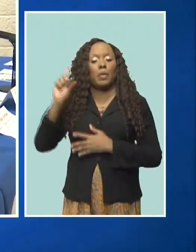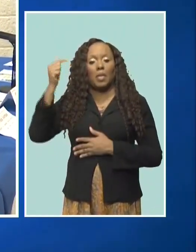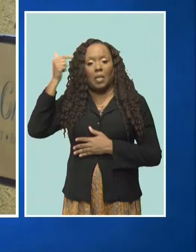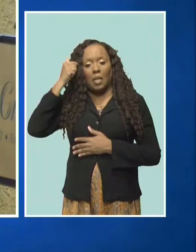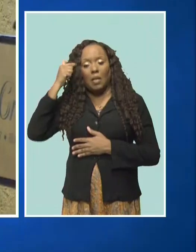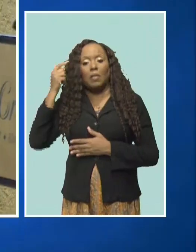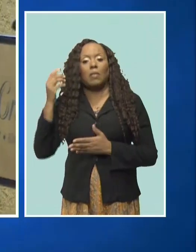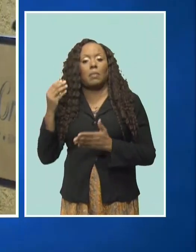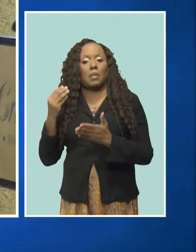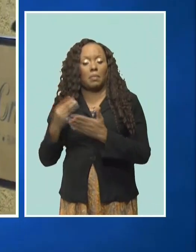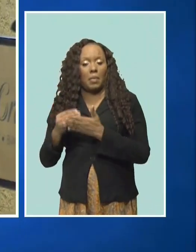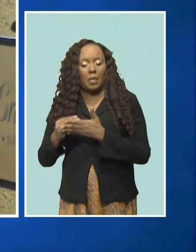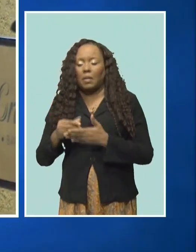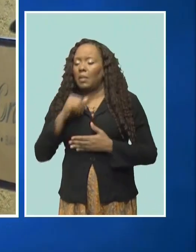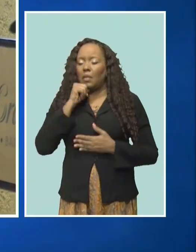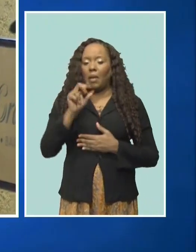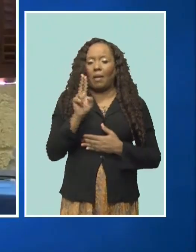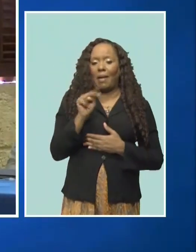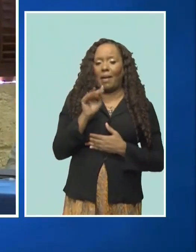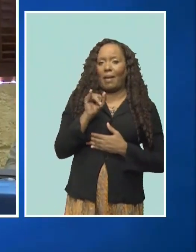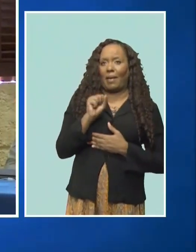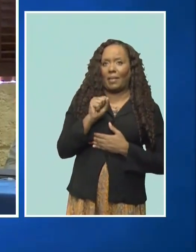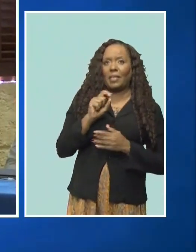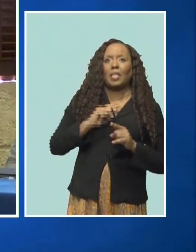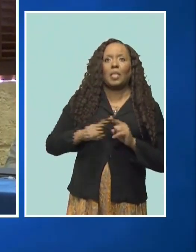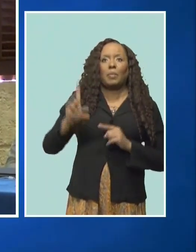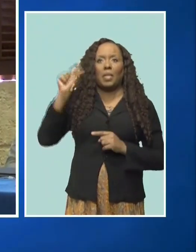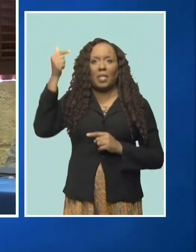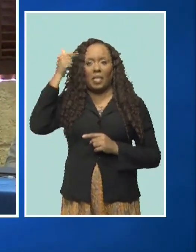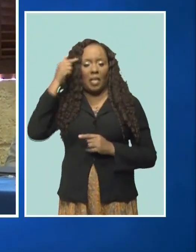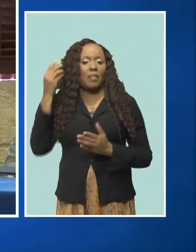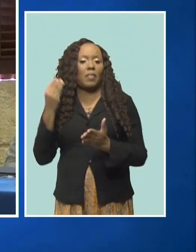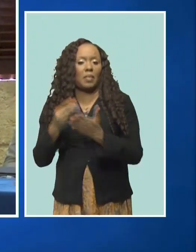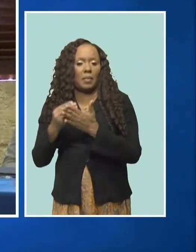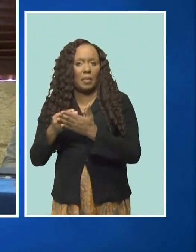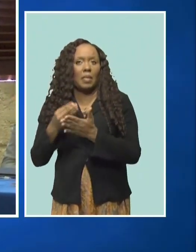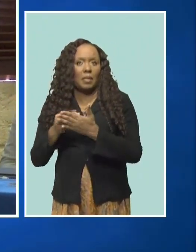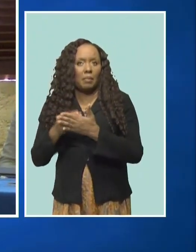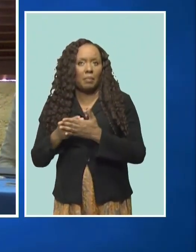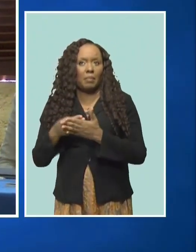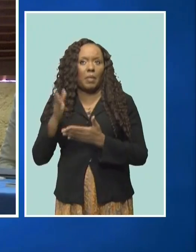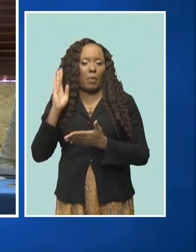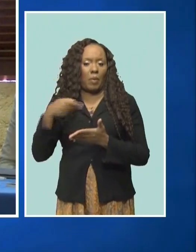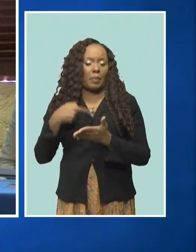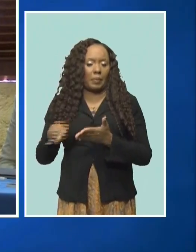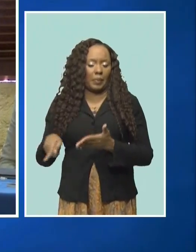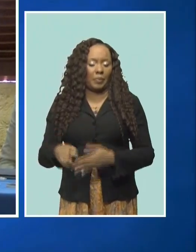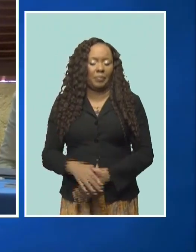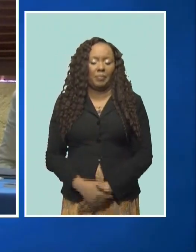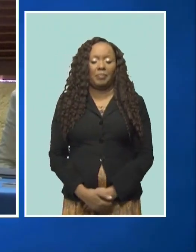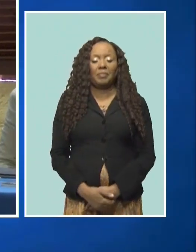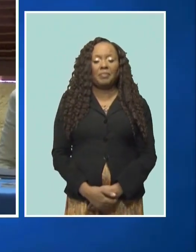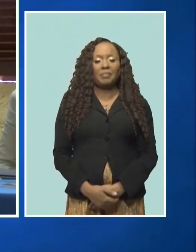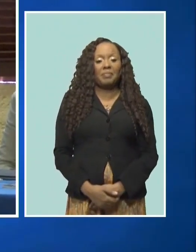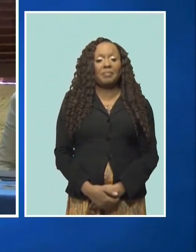the NIS, which will only be the distributing agency. Anesta Henry, CBC